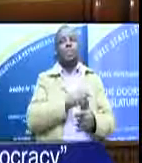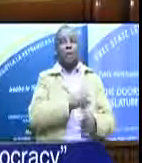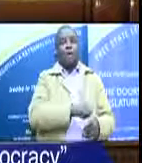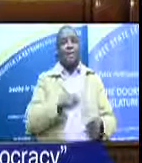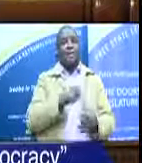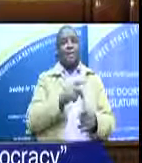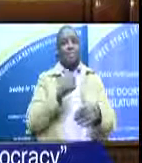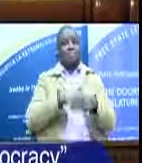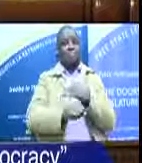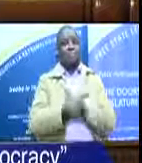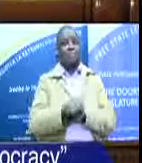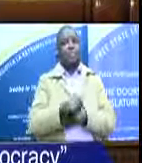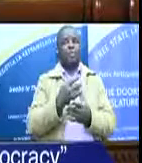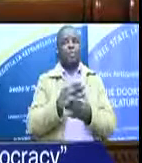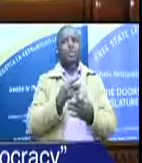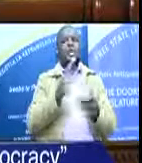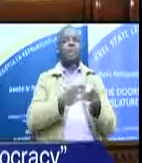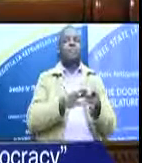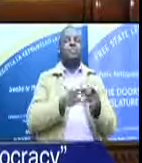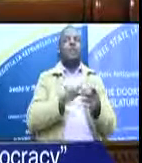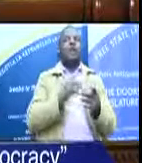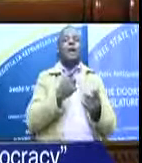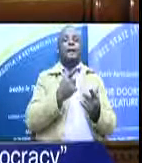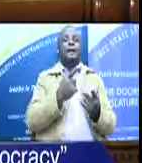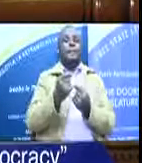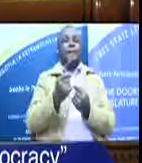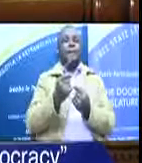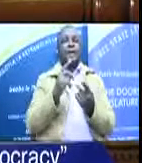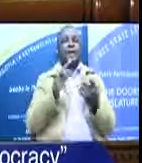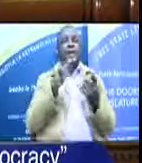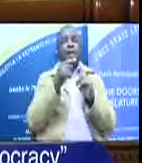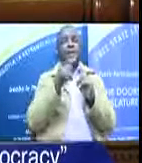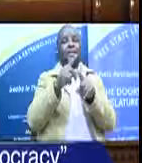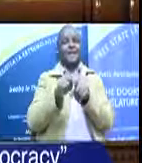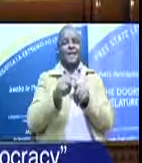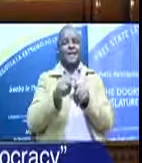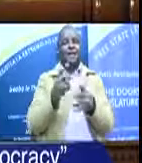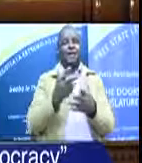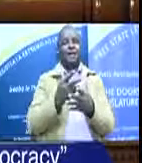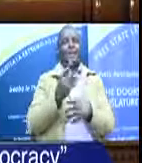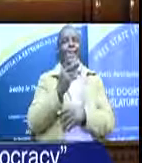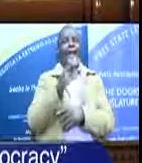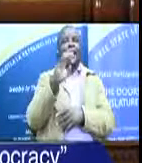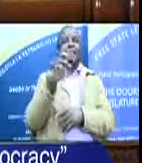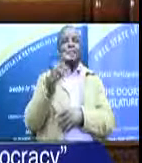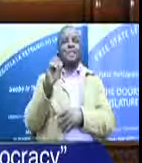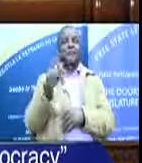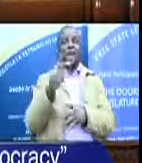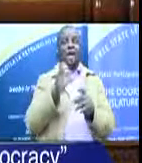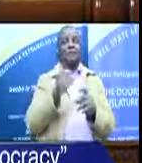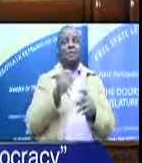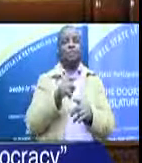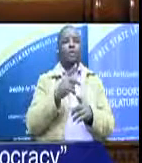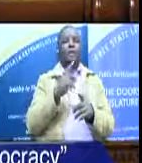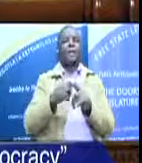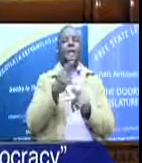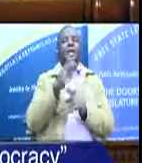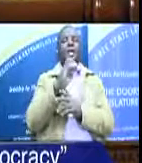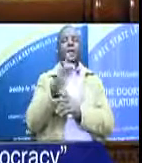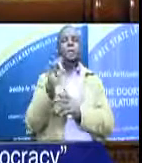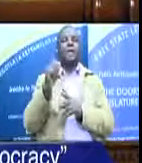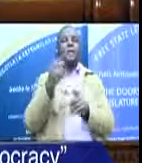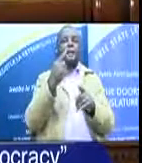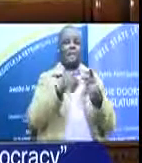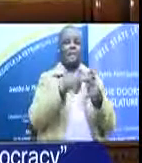accreditation, conducting targeted training on IMCI and HBB and